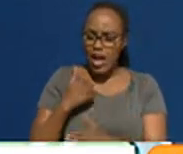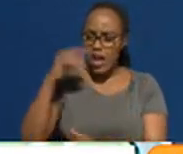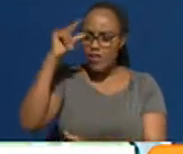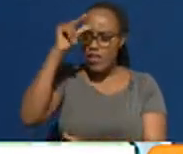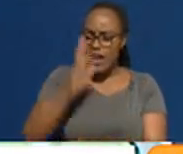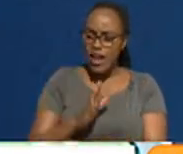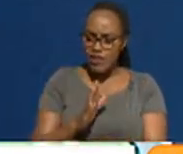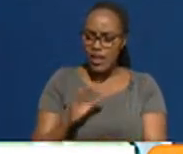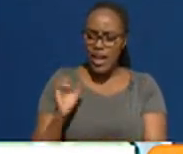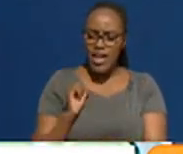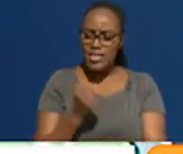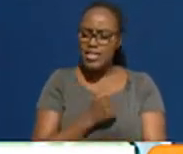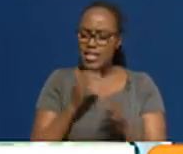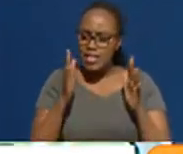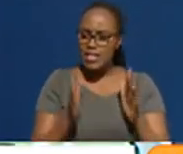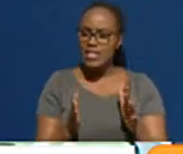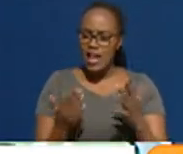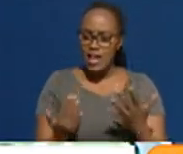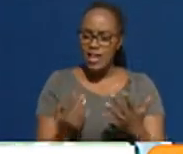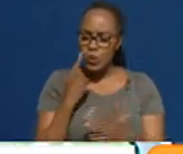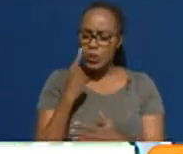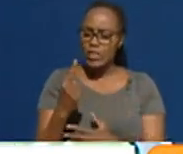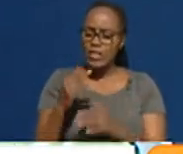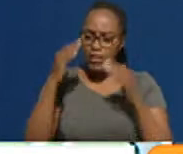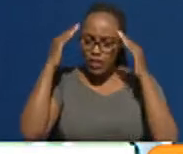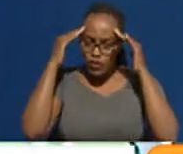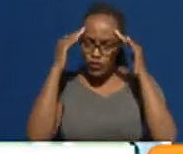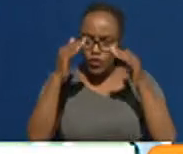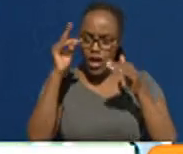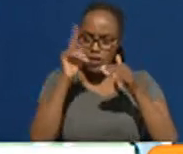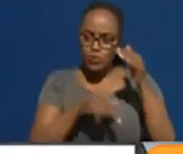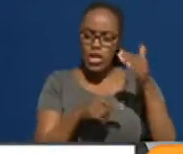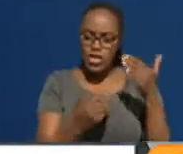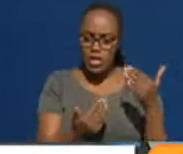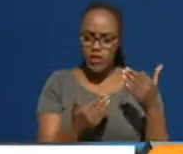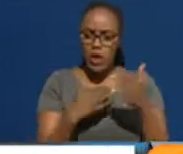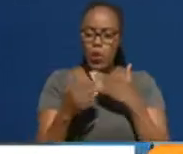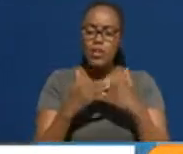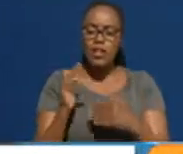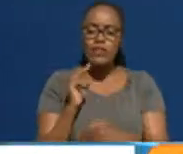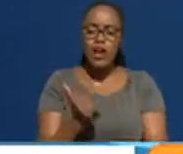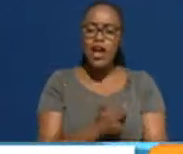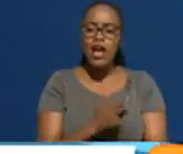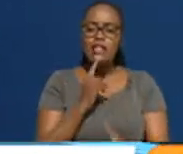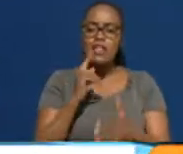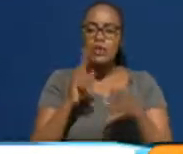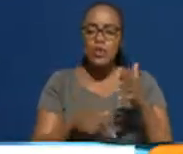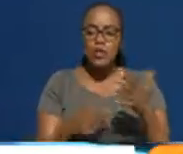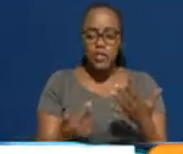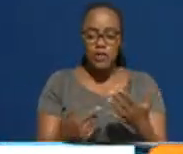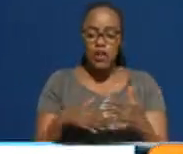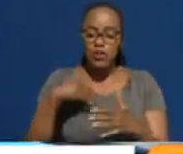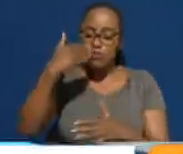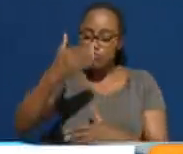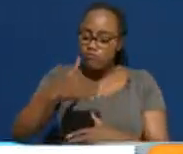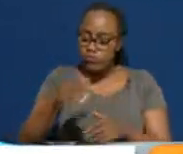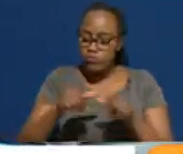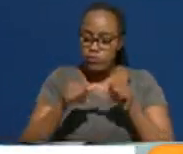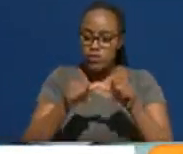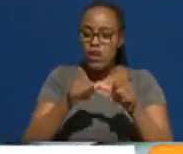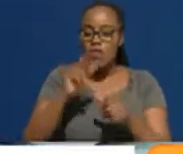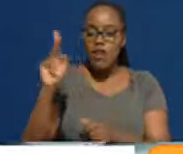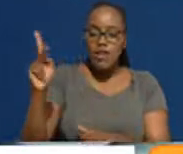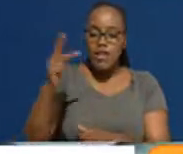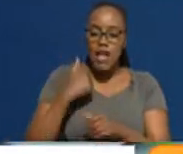governor, senator, yes. Women rep, mm-hmm. it's pointing to what we are saying, that constantly Kenya has been